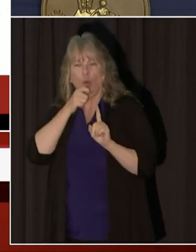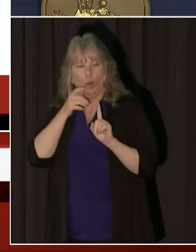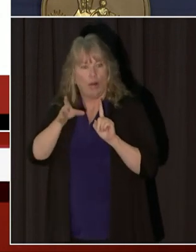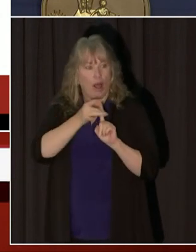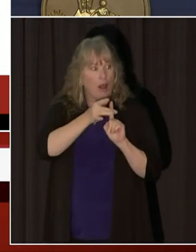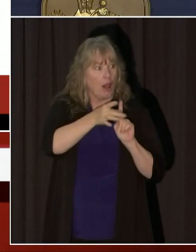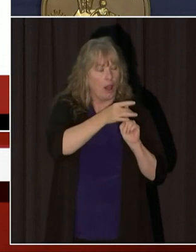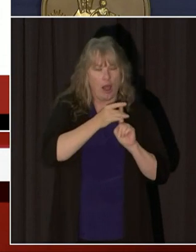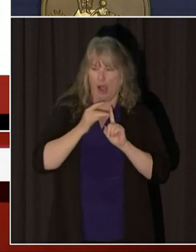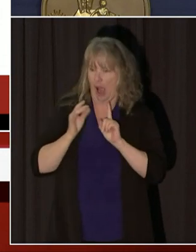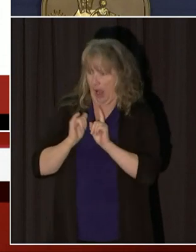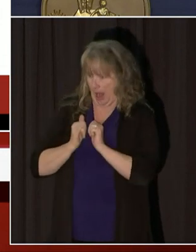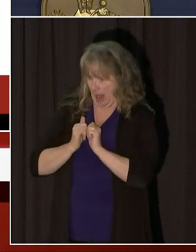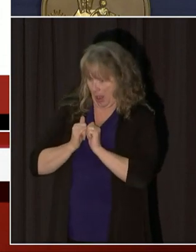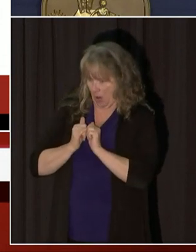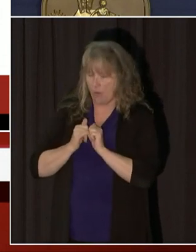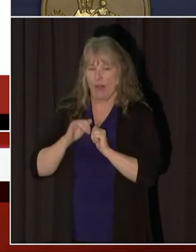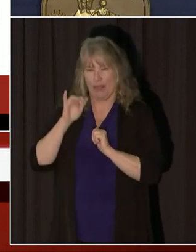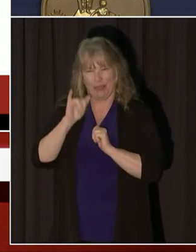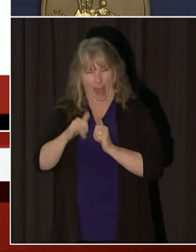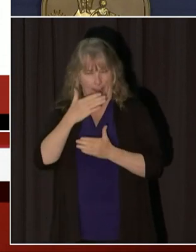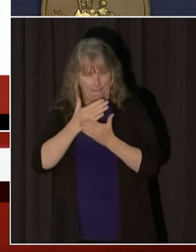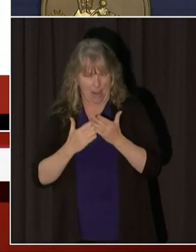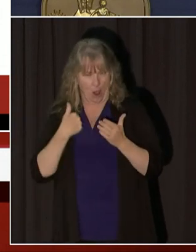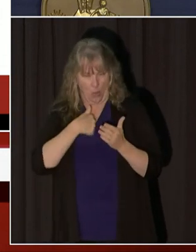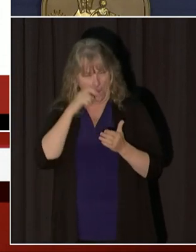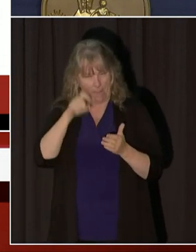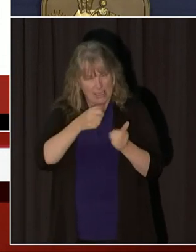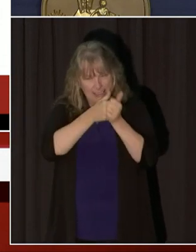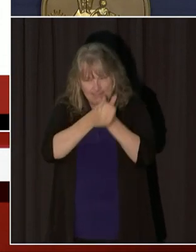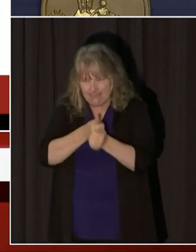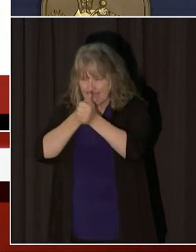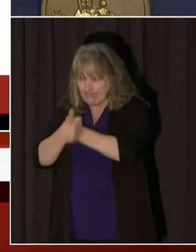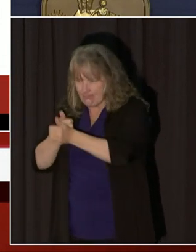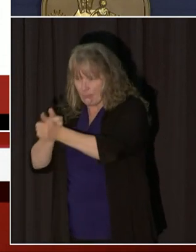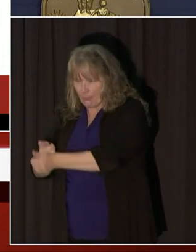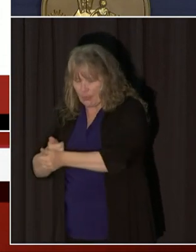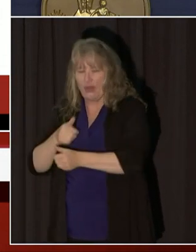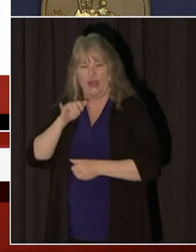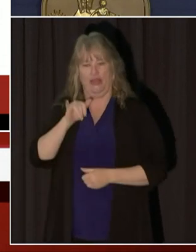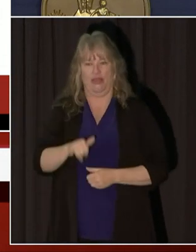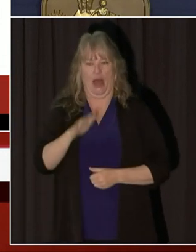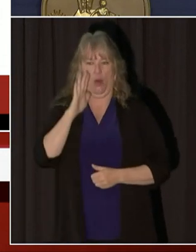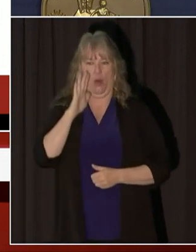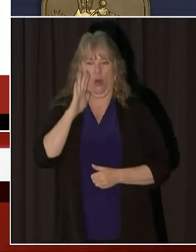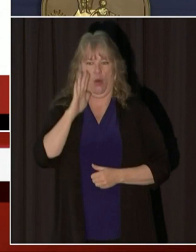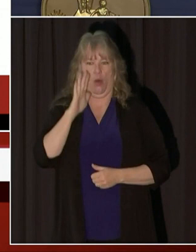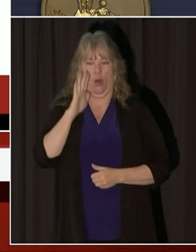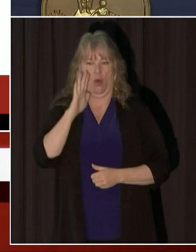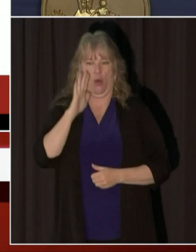this is the piece that will help us ensure that we won't have